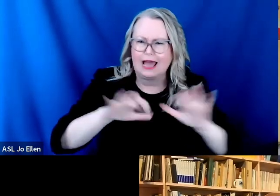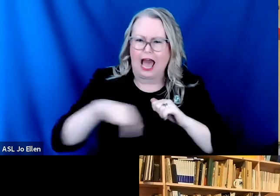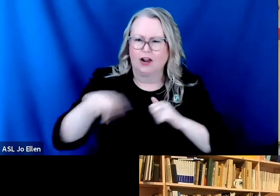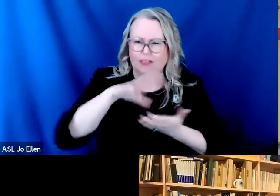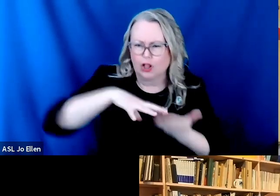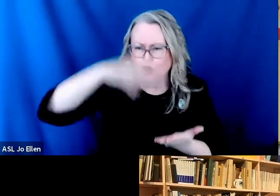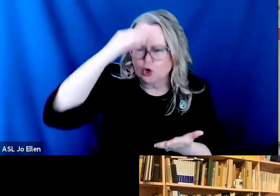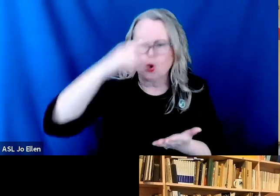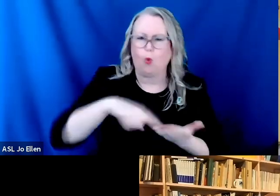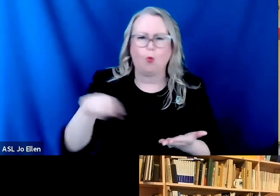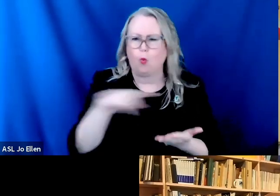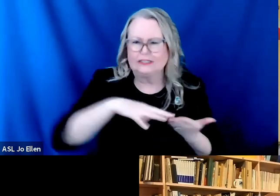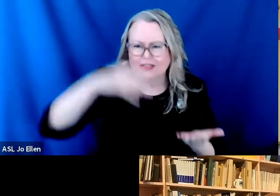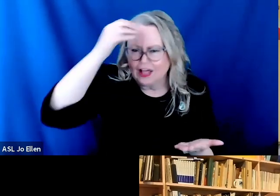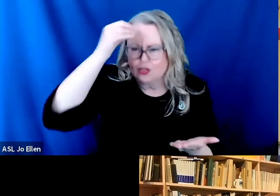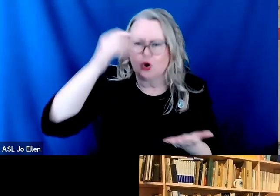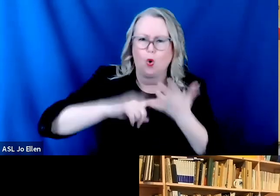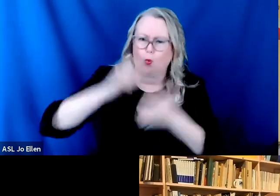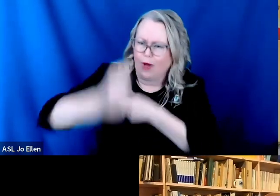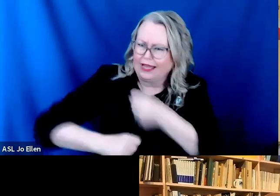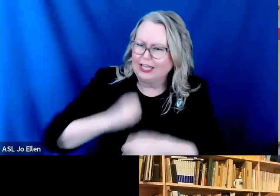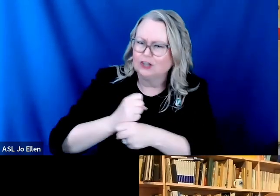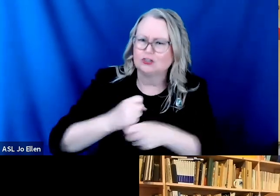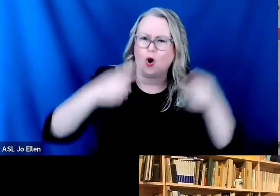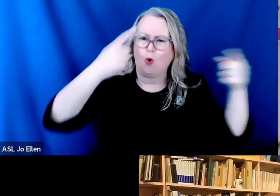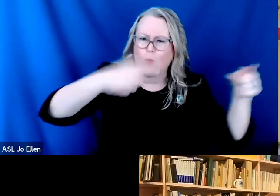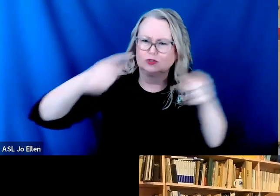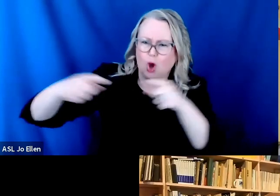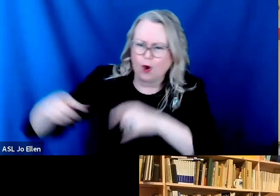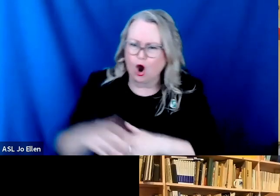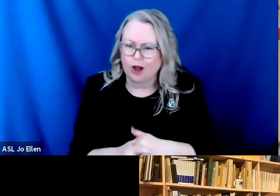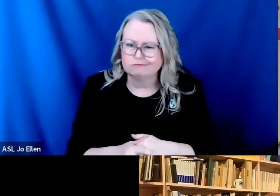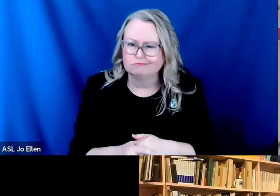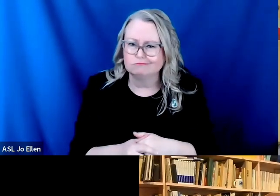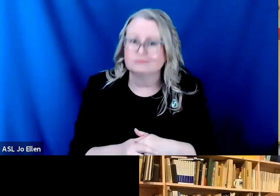understood. He distinguished between knowing and understanding.